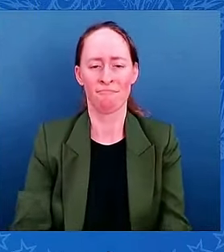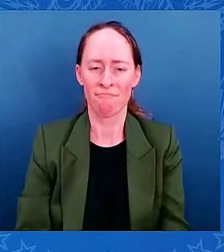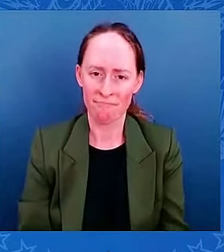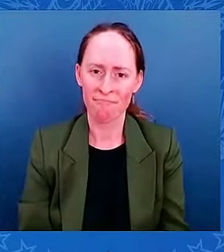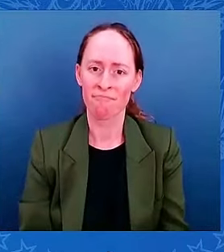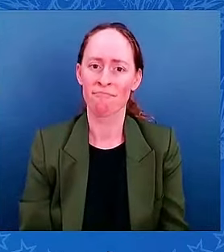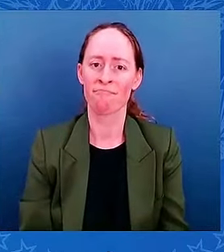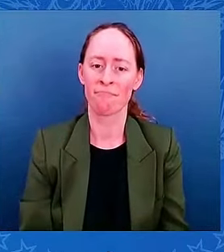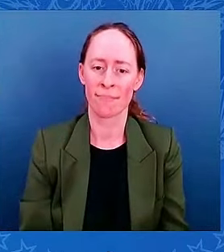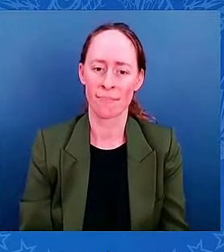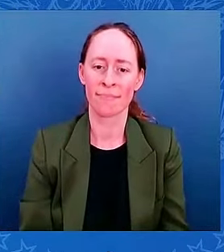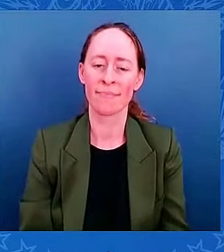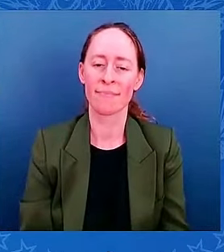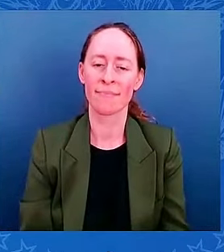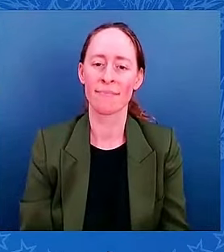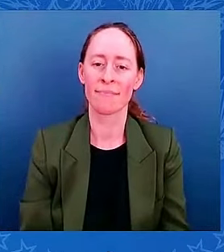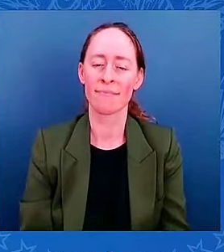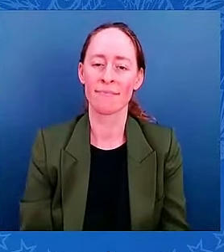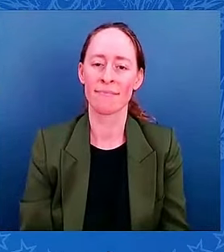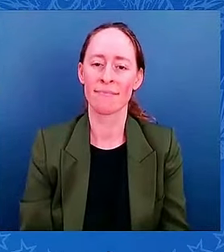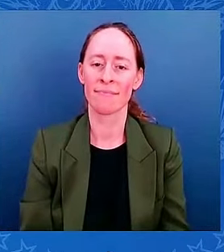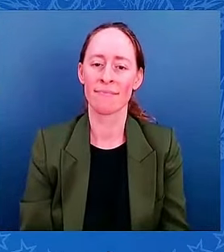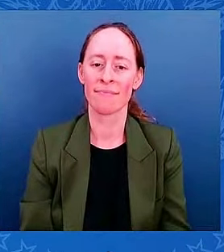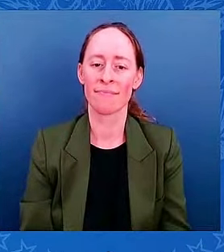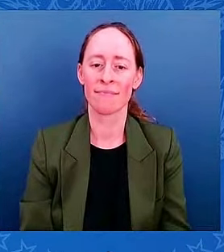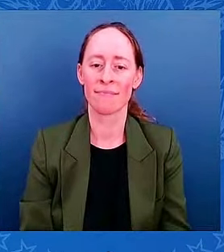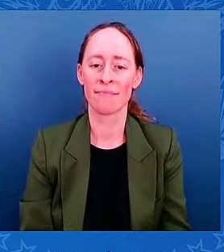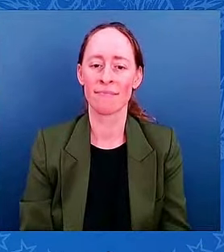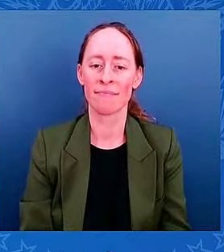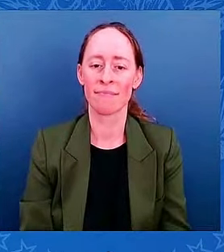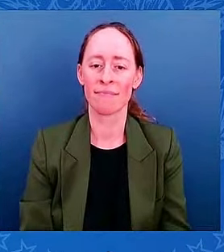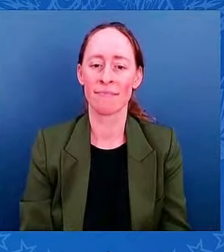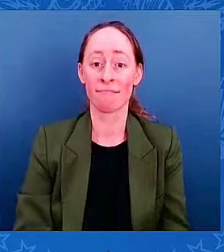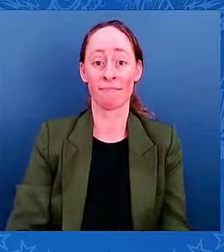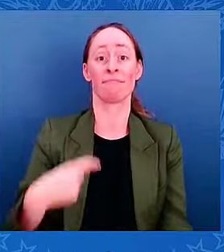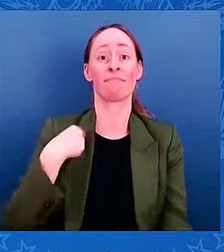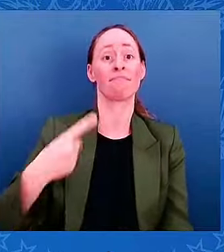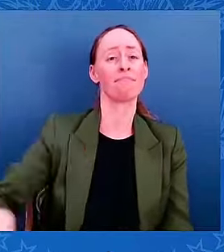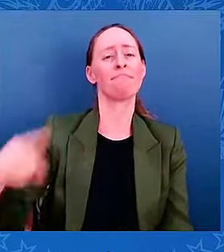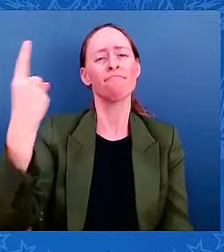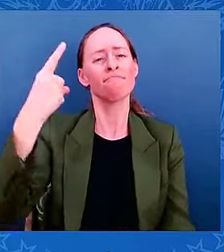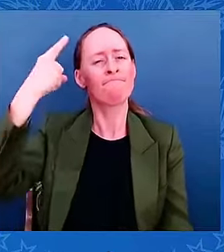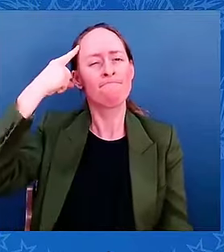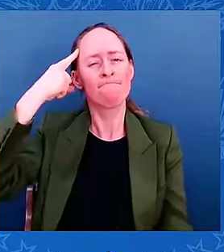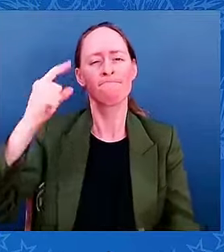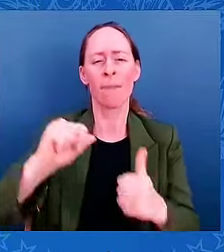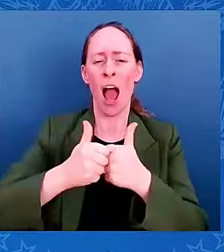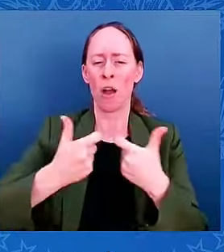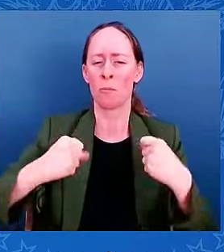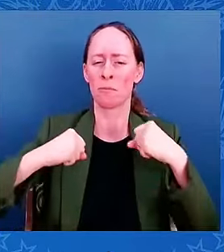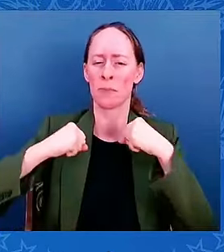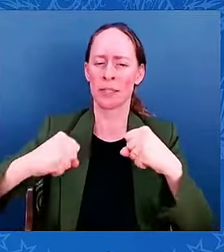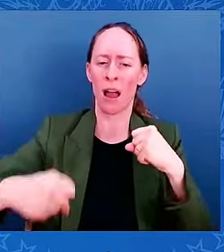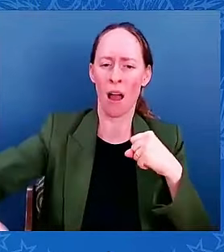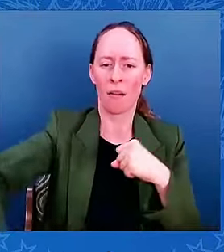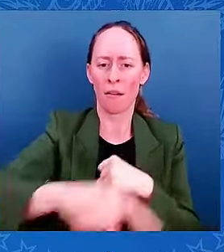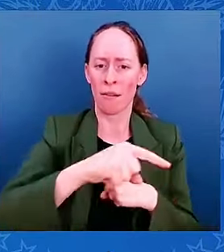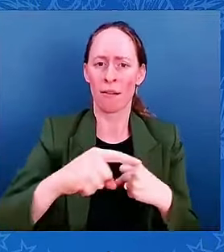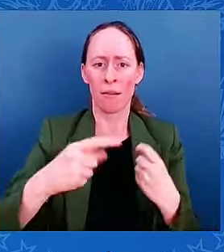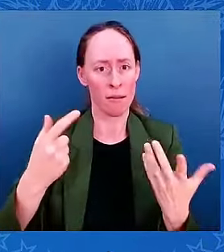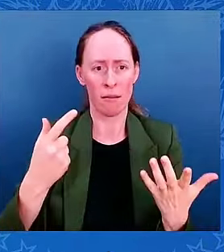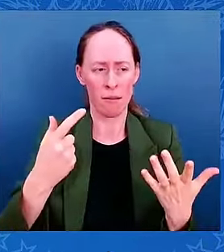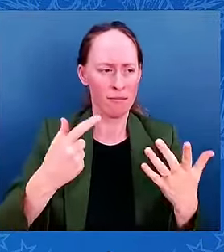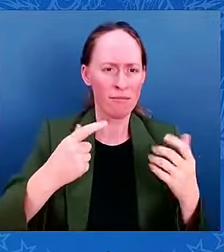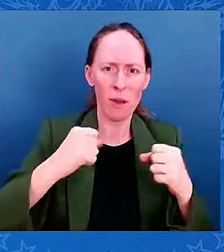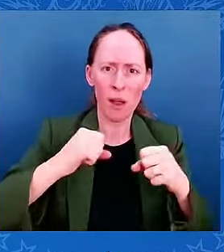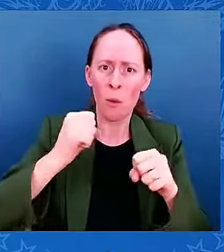became president was protecting the pensions of 1 million union workers and retirees when I signed the Butch Lewis